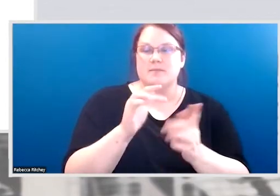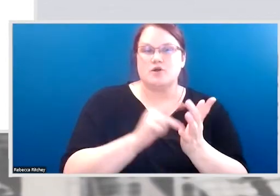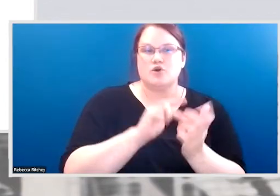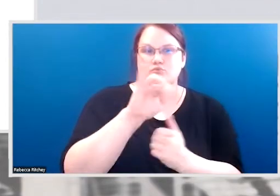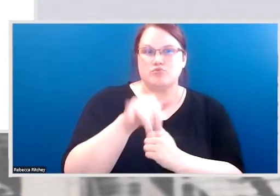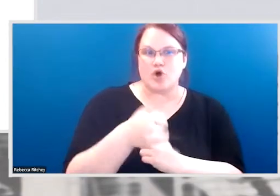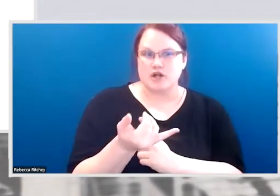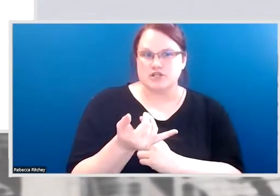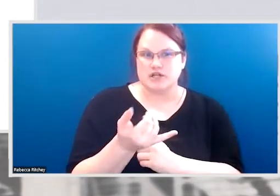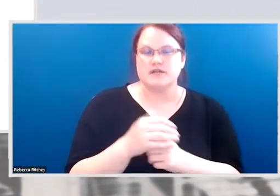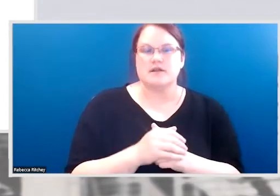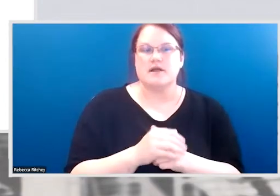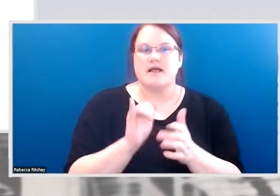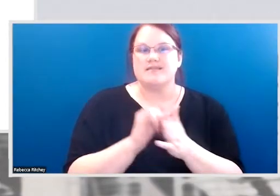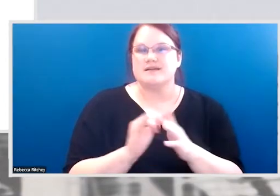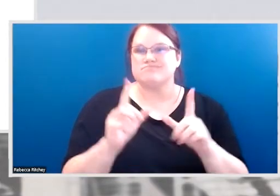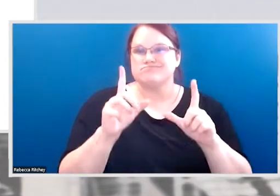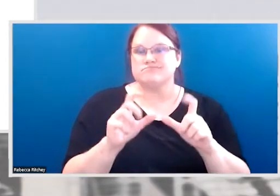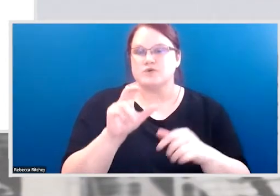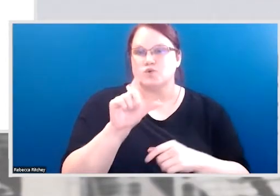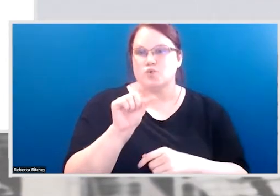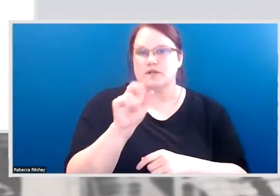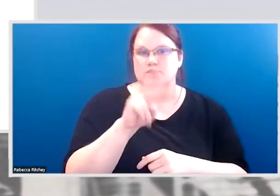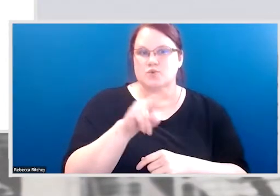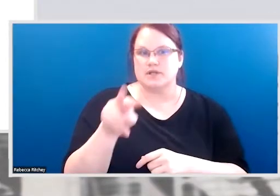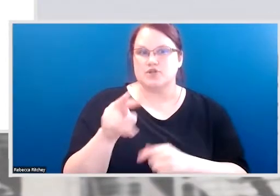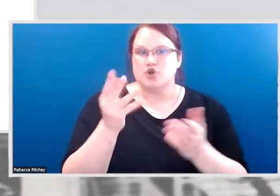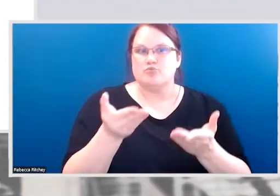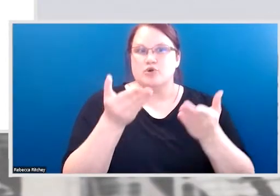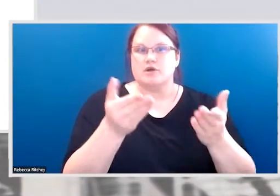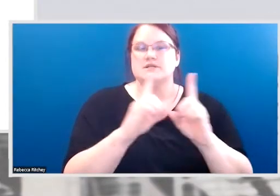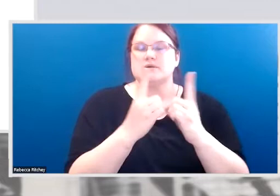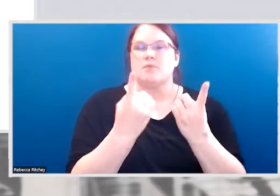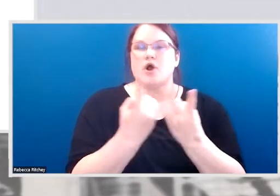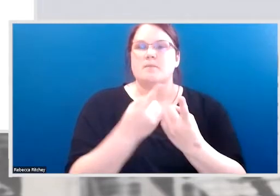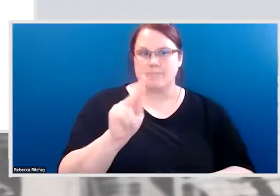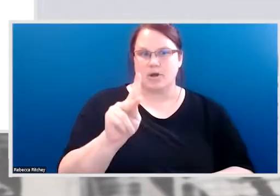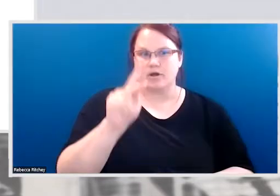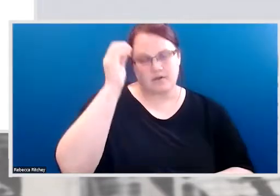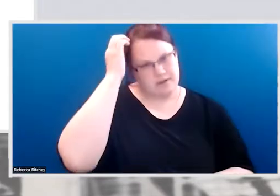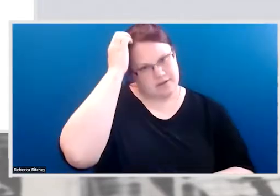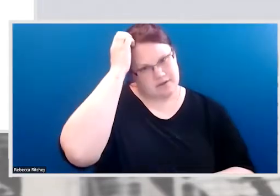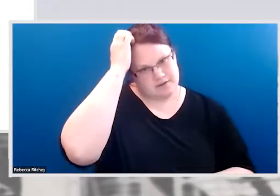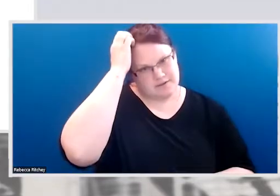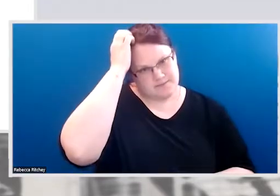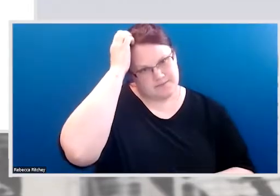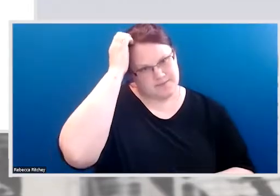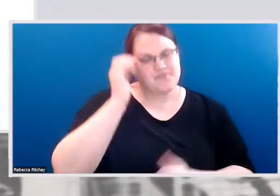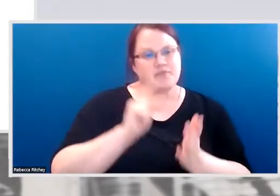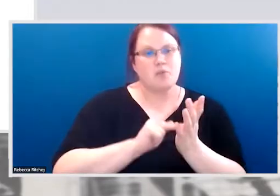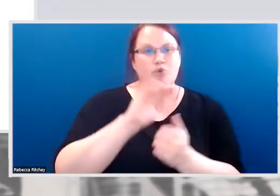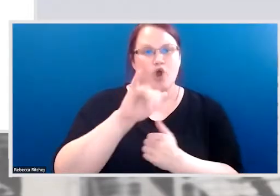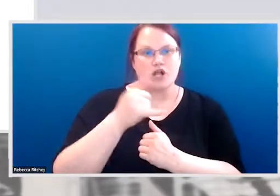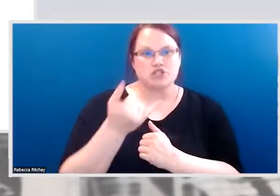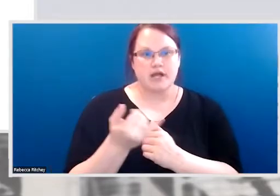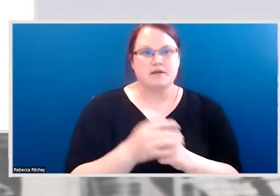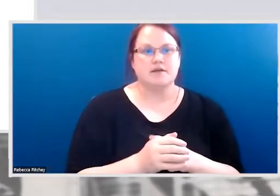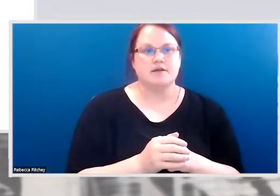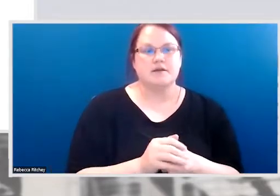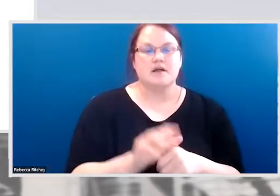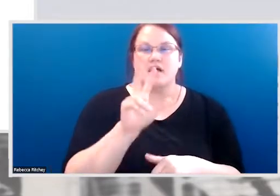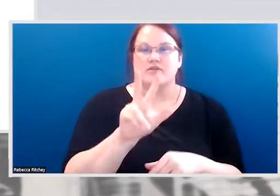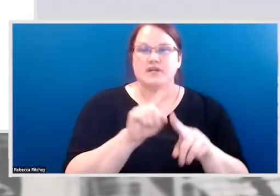this is actually an excerpt from a 2022 proposal from the Department of Public Works for the Southside Park project. There's actually